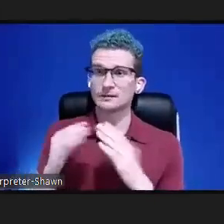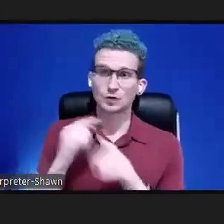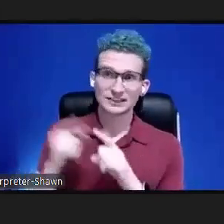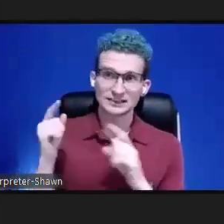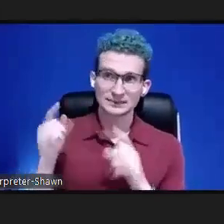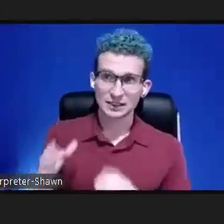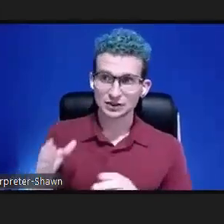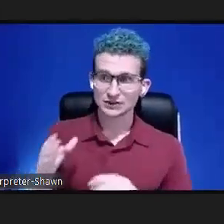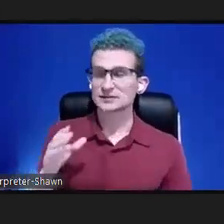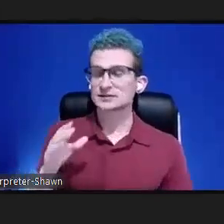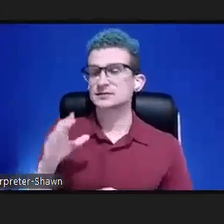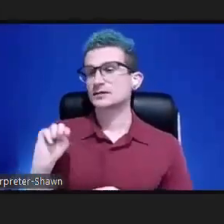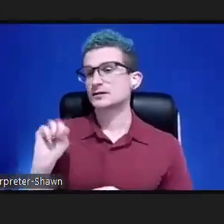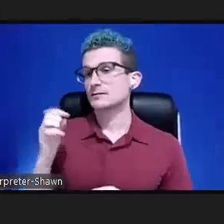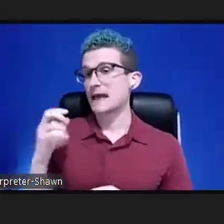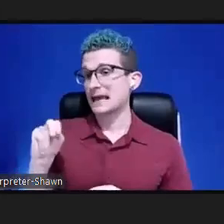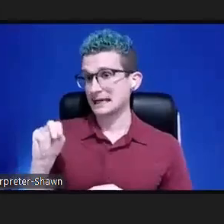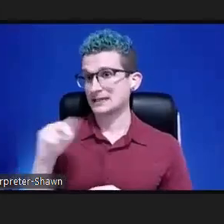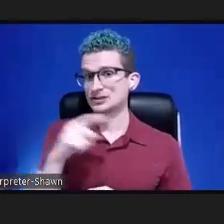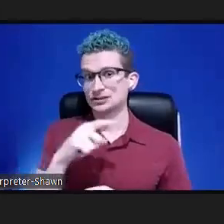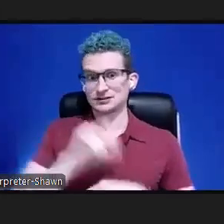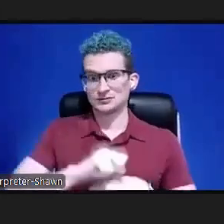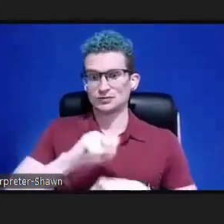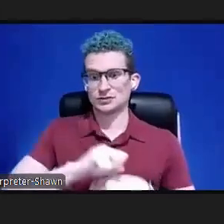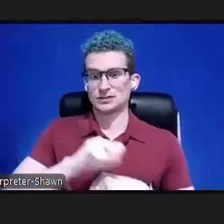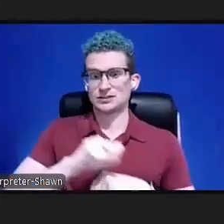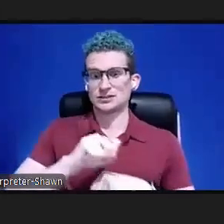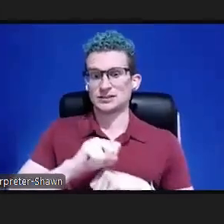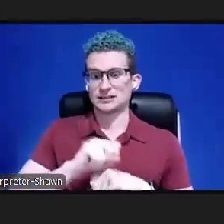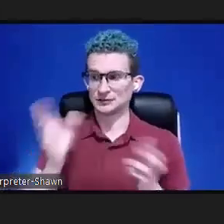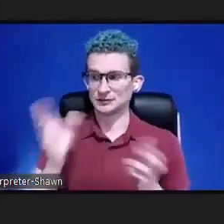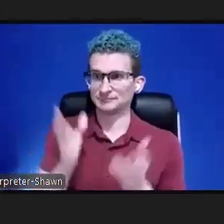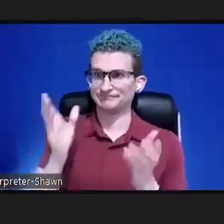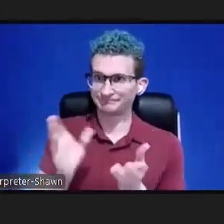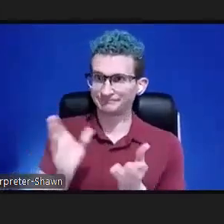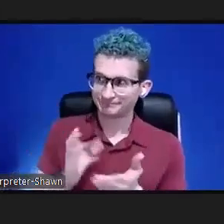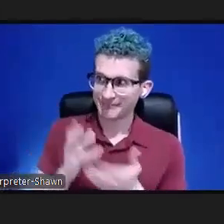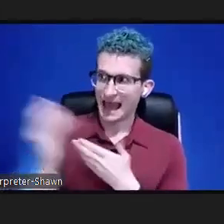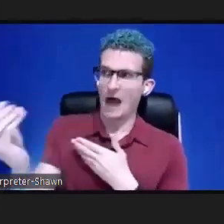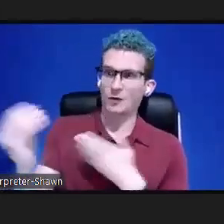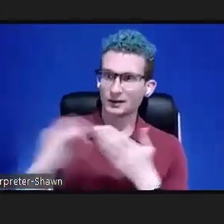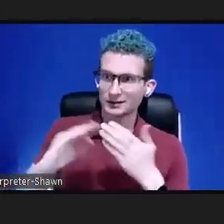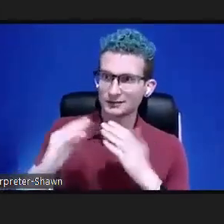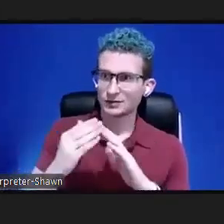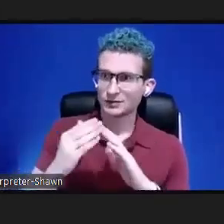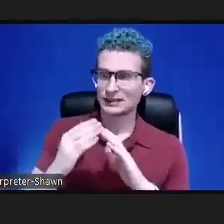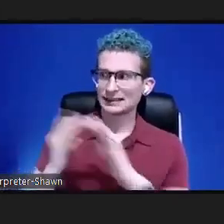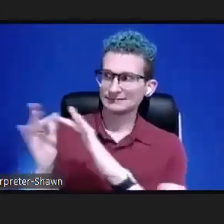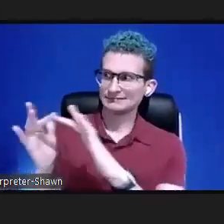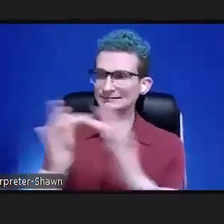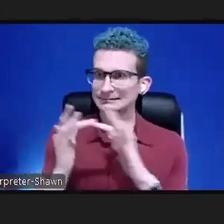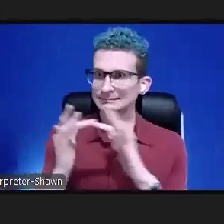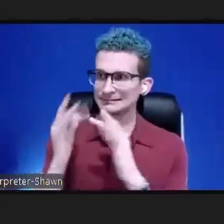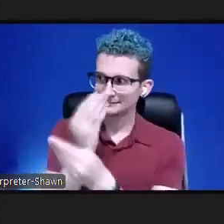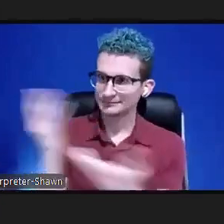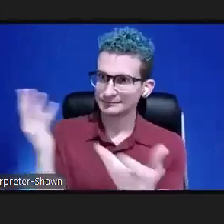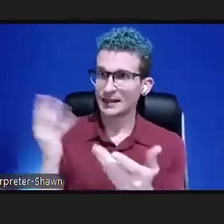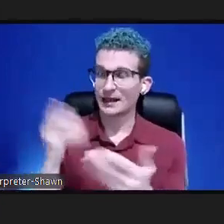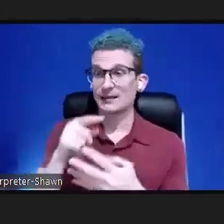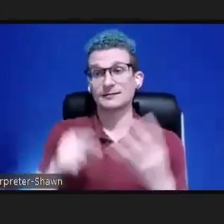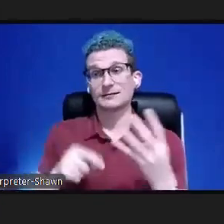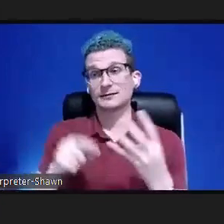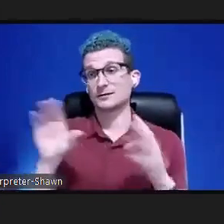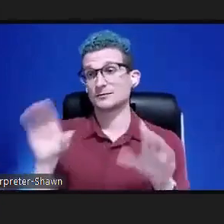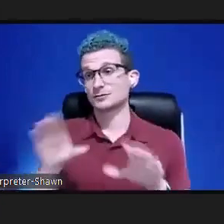to get them out in community and doing a great job, to be honest, for the amount that they've taken on. Megan, and